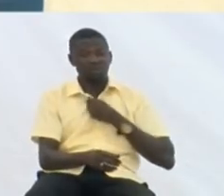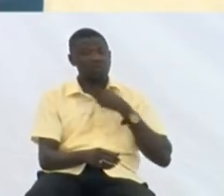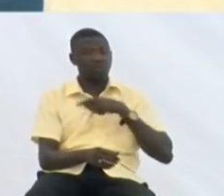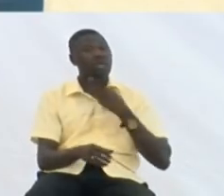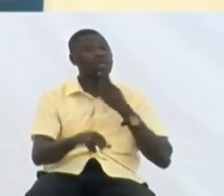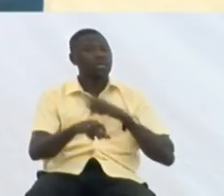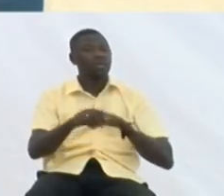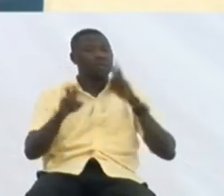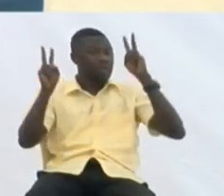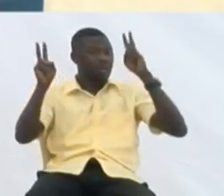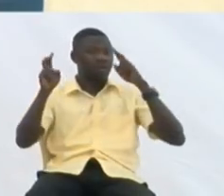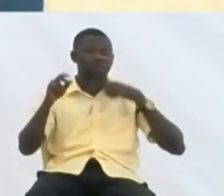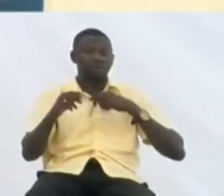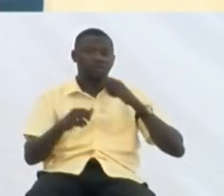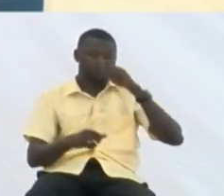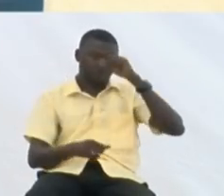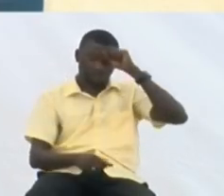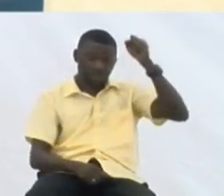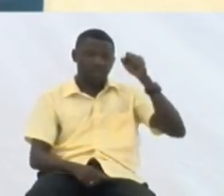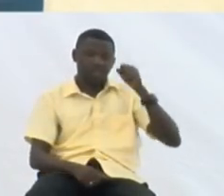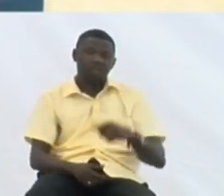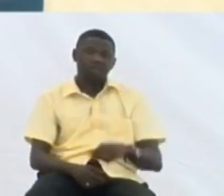still running affairs.